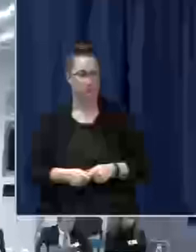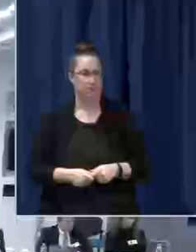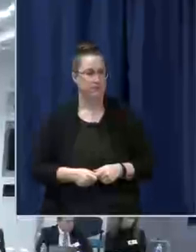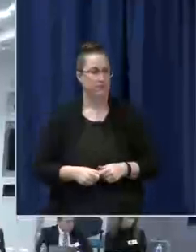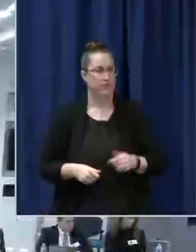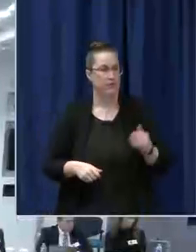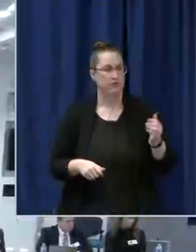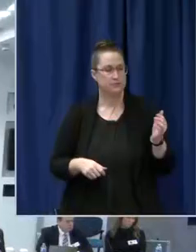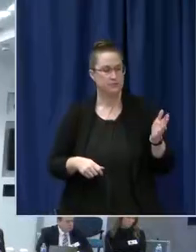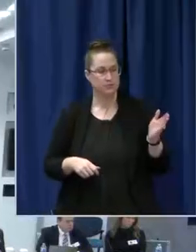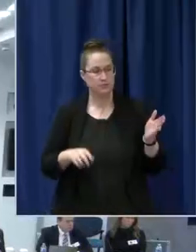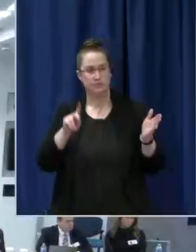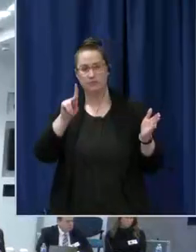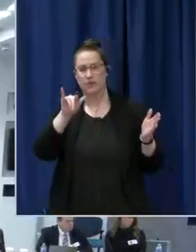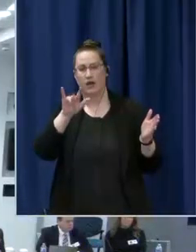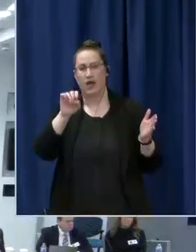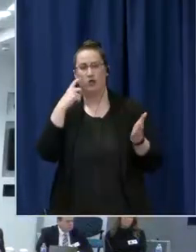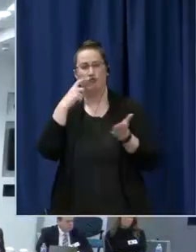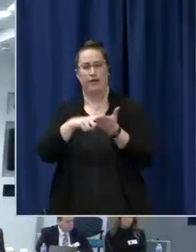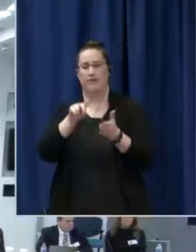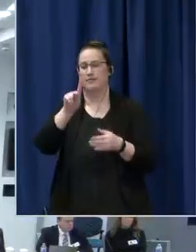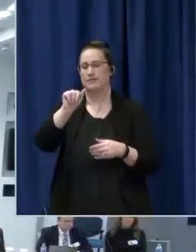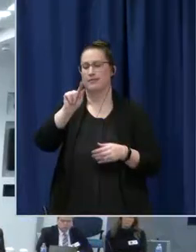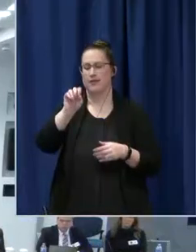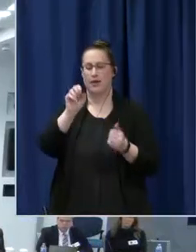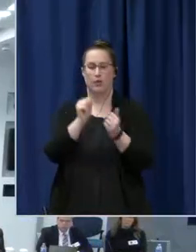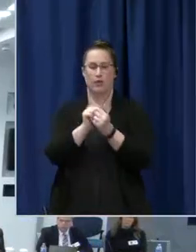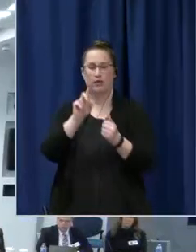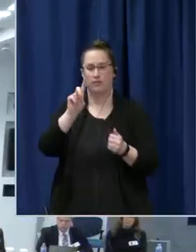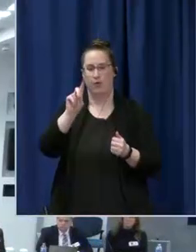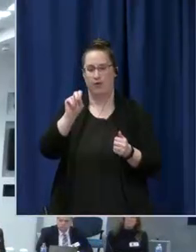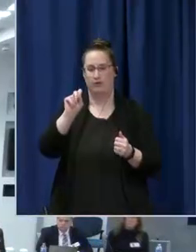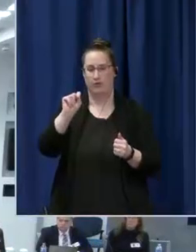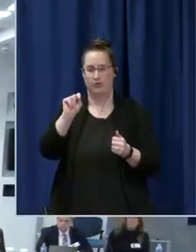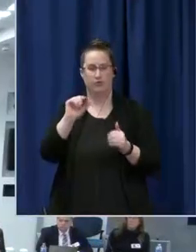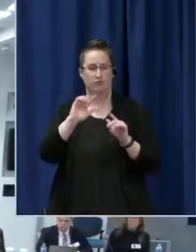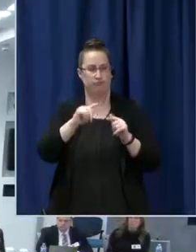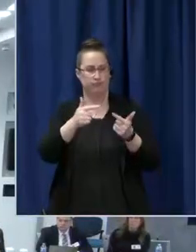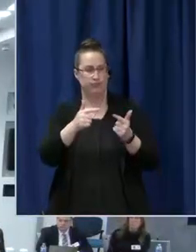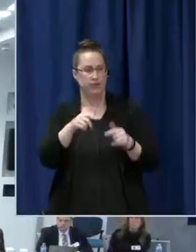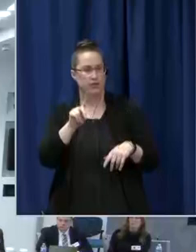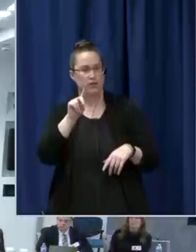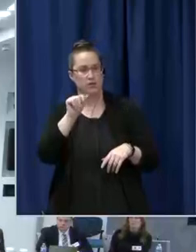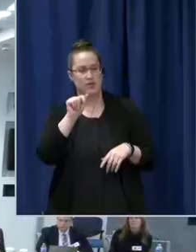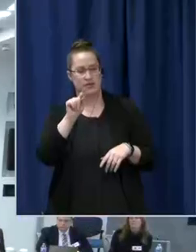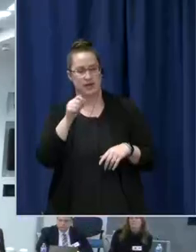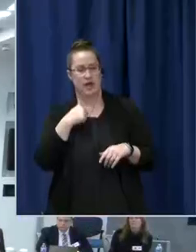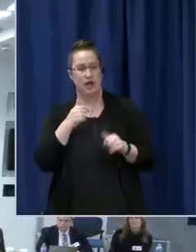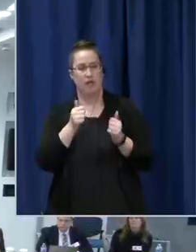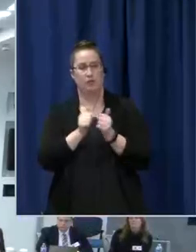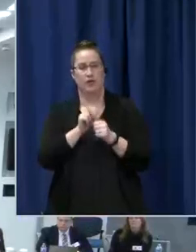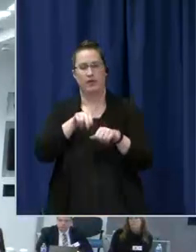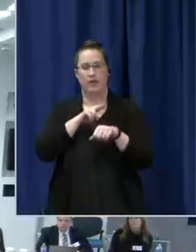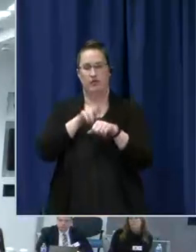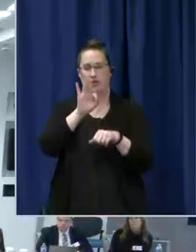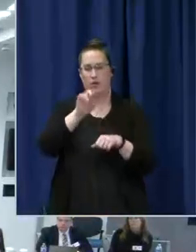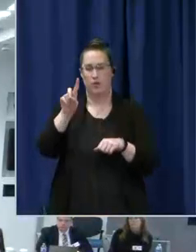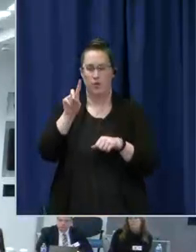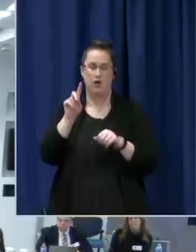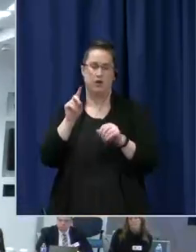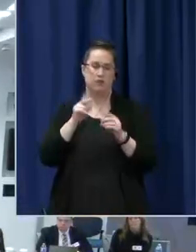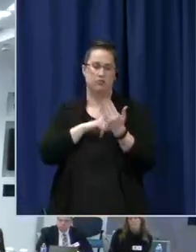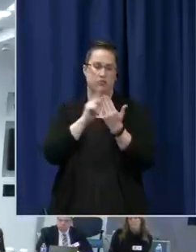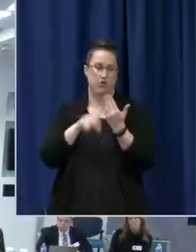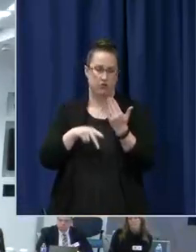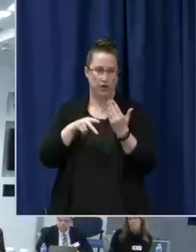Kate with the Department of Transportation. So I'm with the National 911 Program in the Office of Emergency Medical Services at